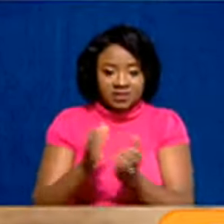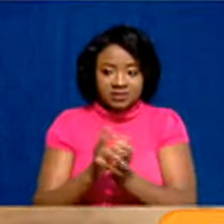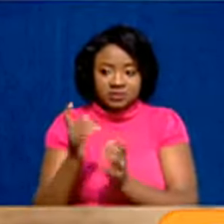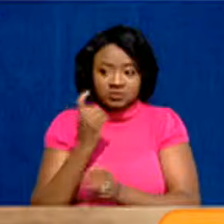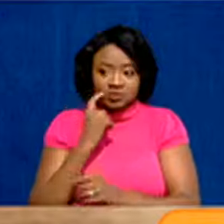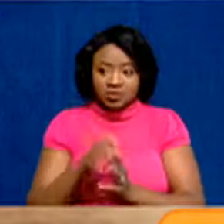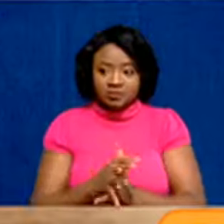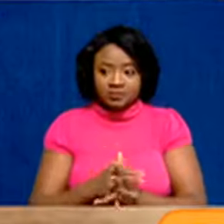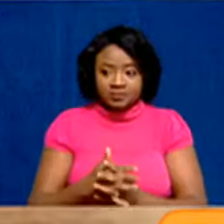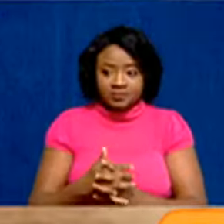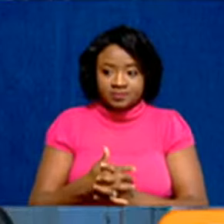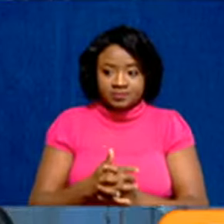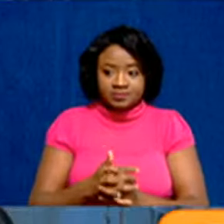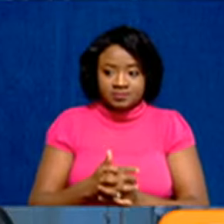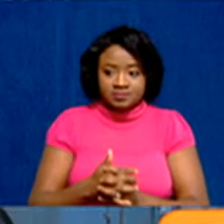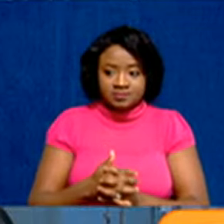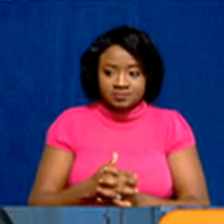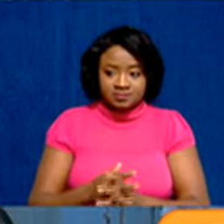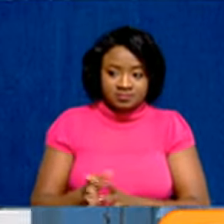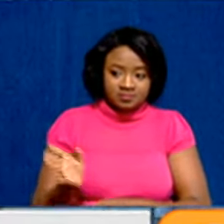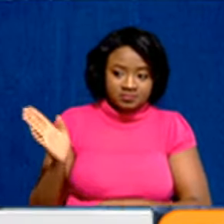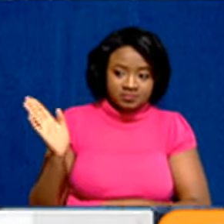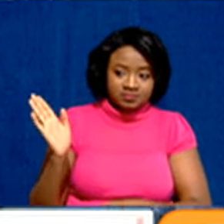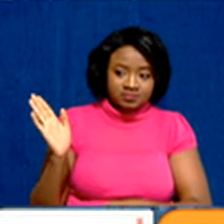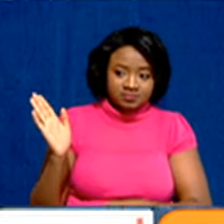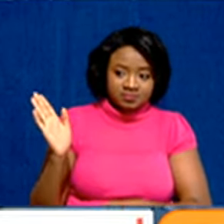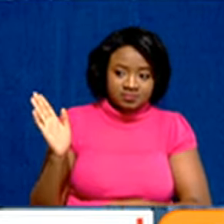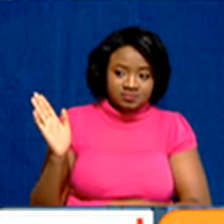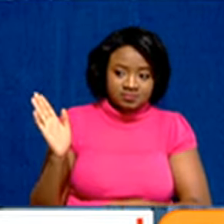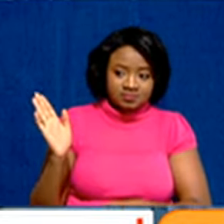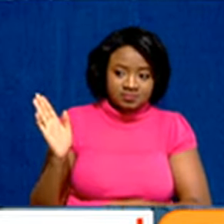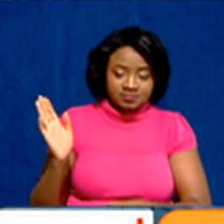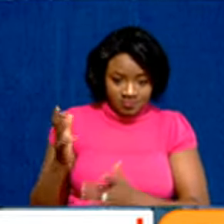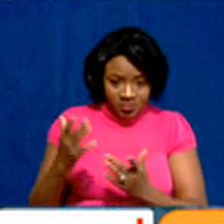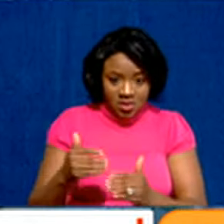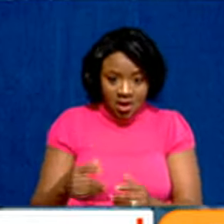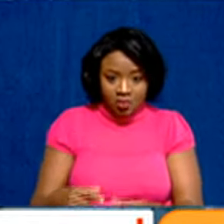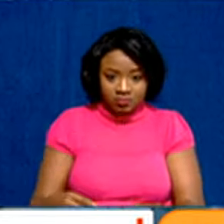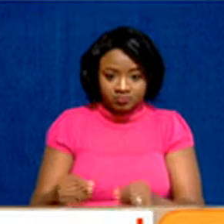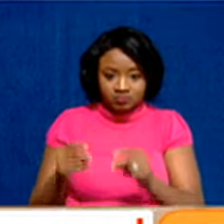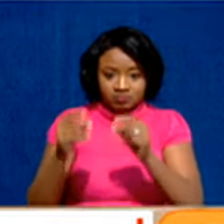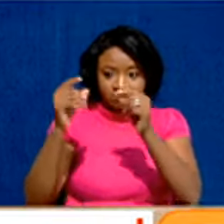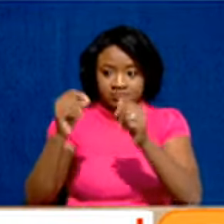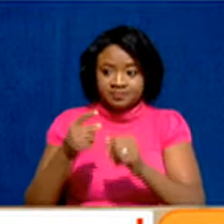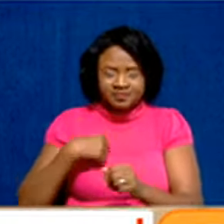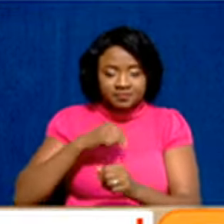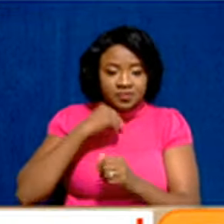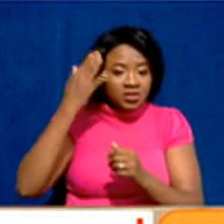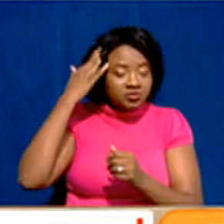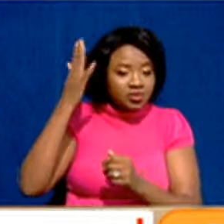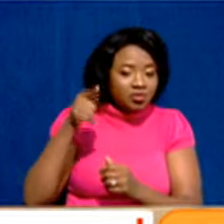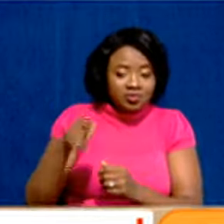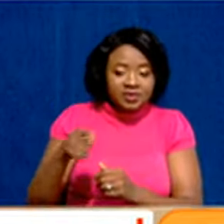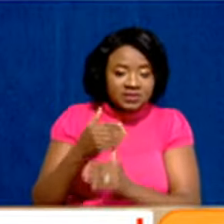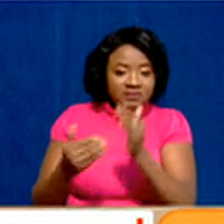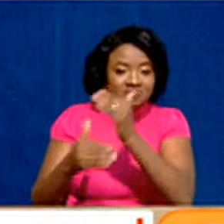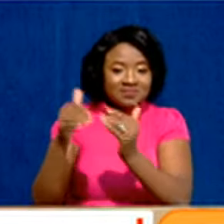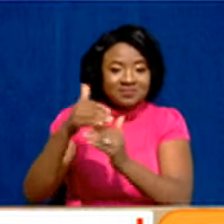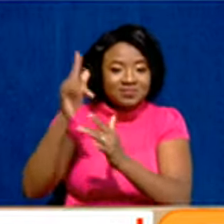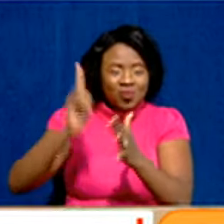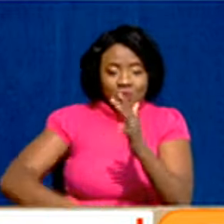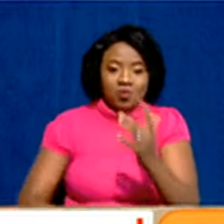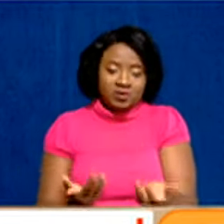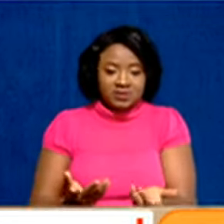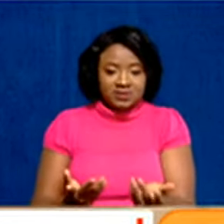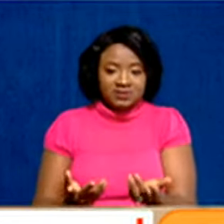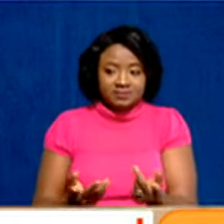Right opposite us, we have a structure that is coming up. We actually don't know what it is. There's